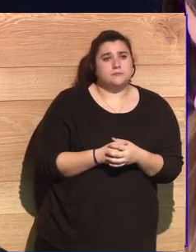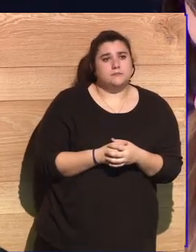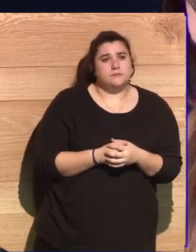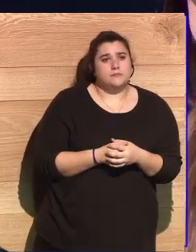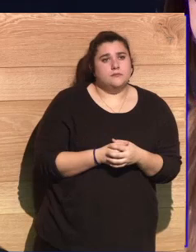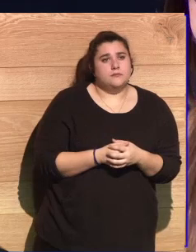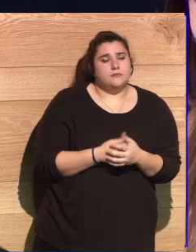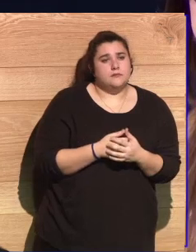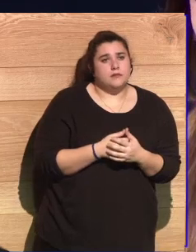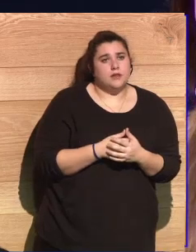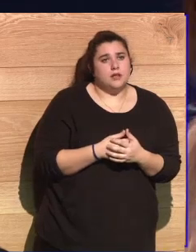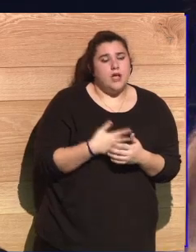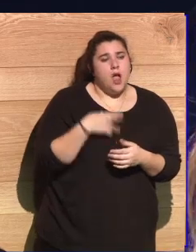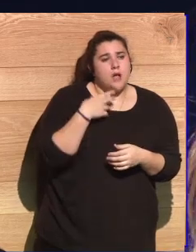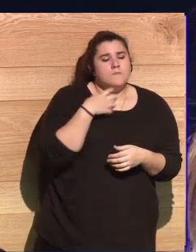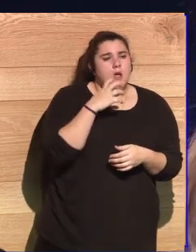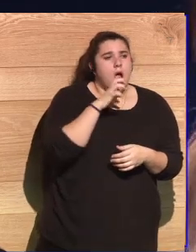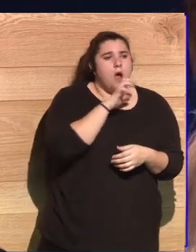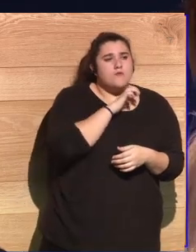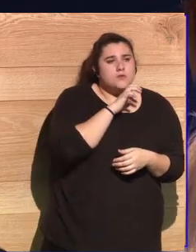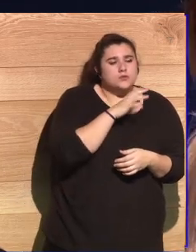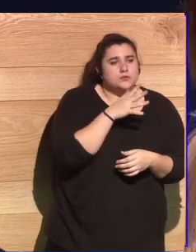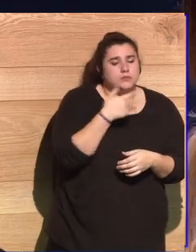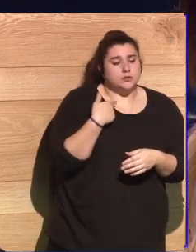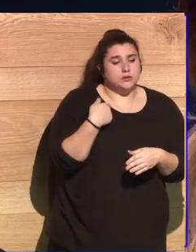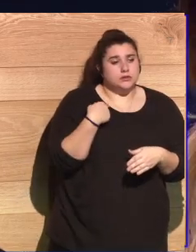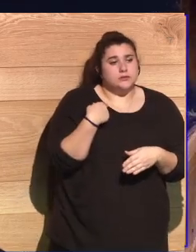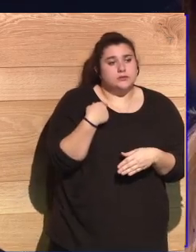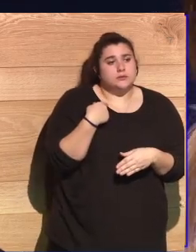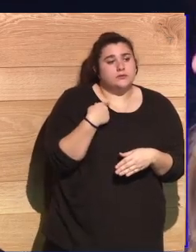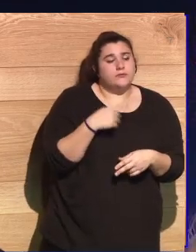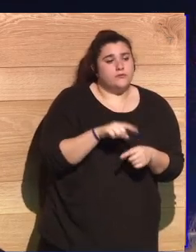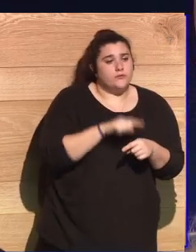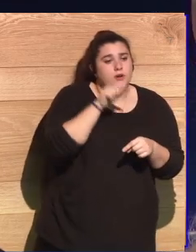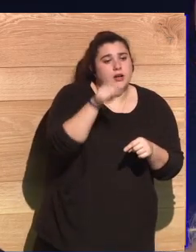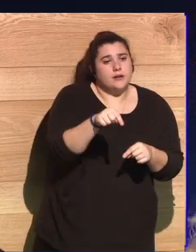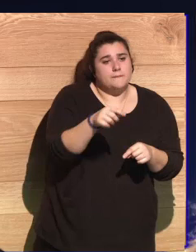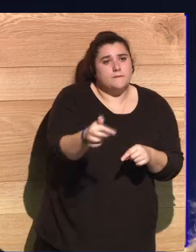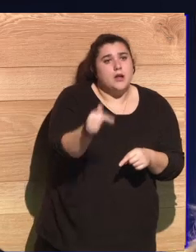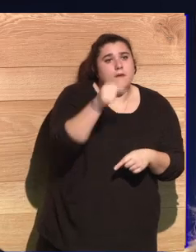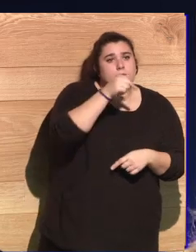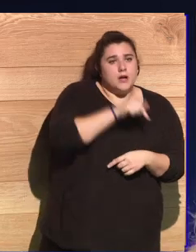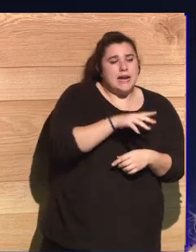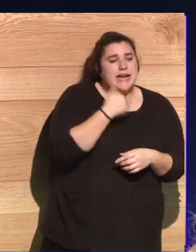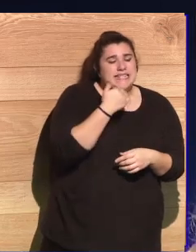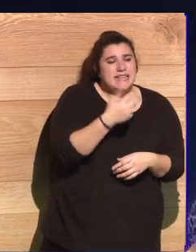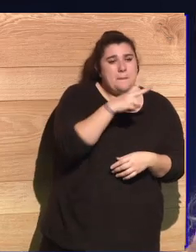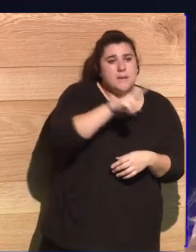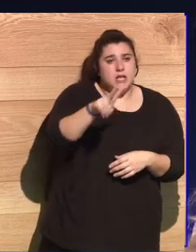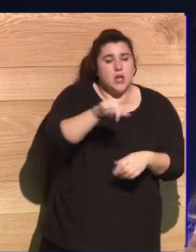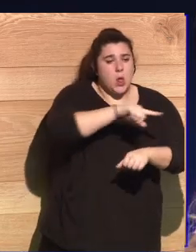I went up there and came back on the same day, so it was almost 22 hours of travel that I was on the